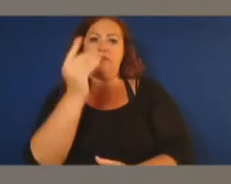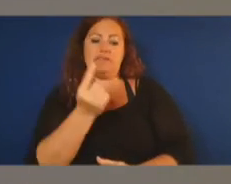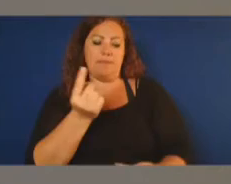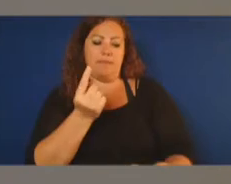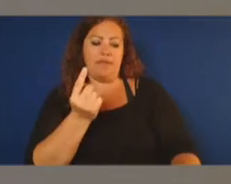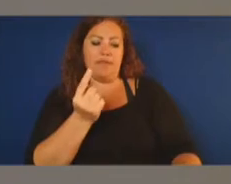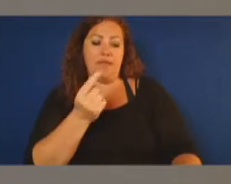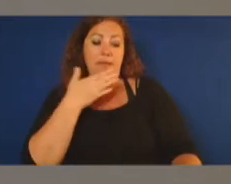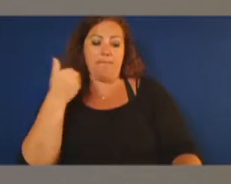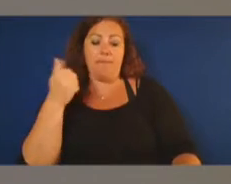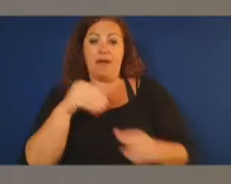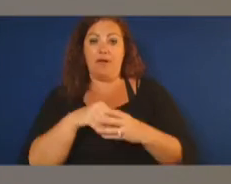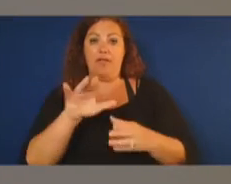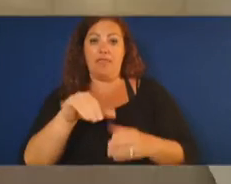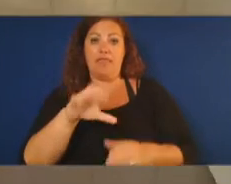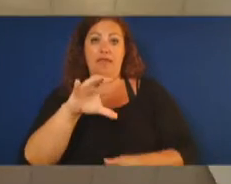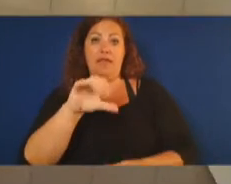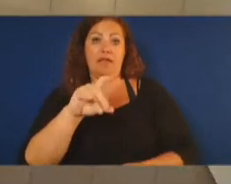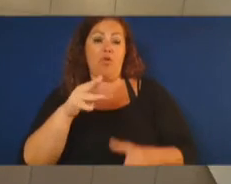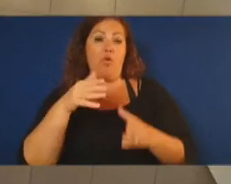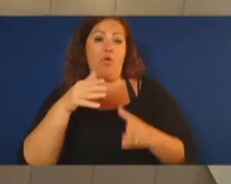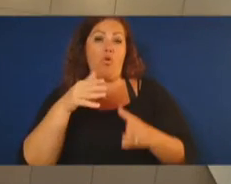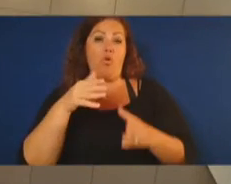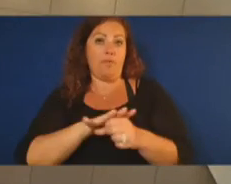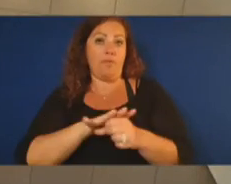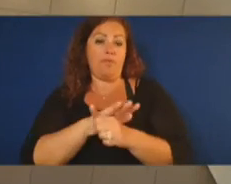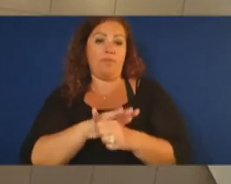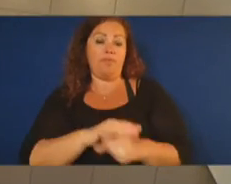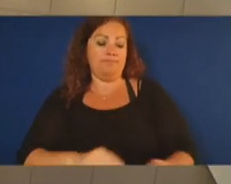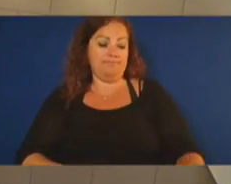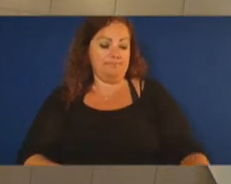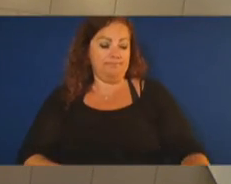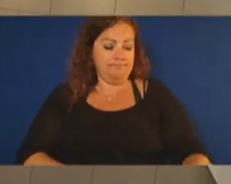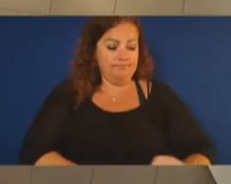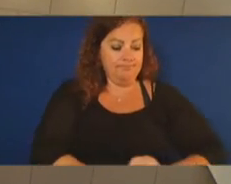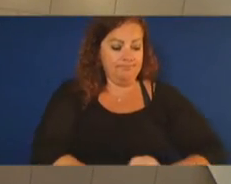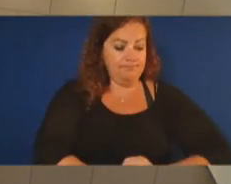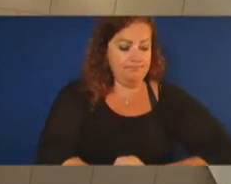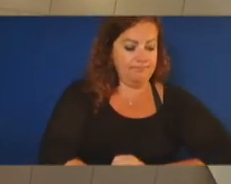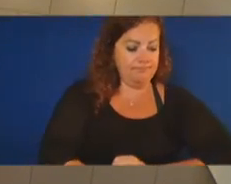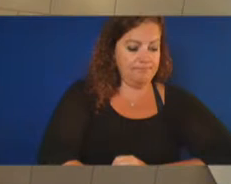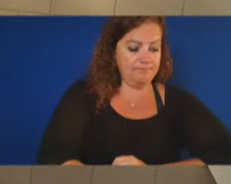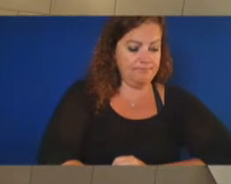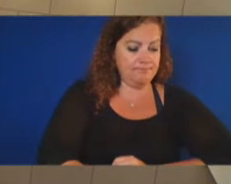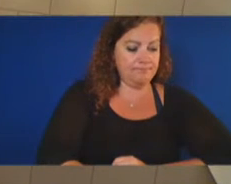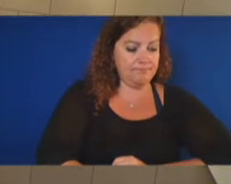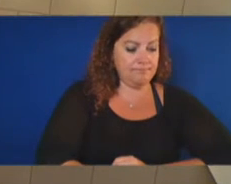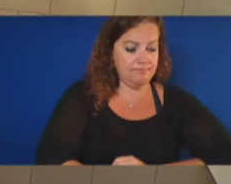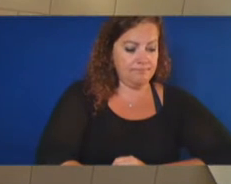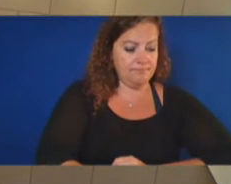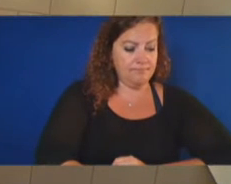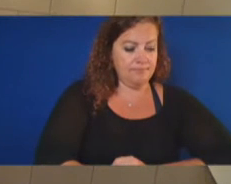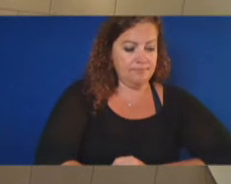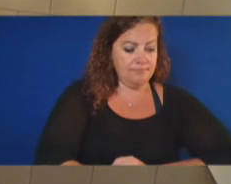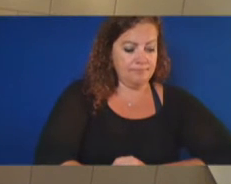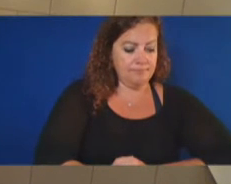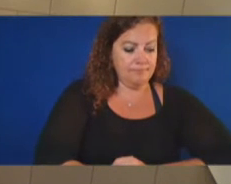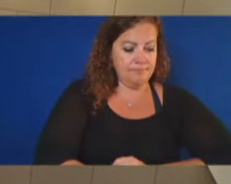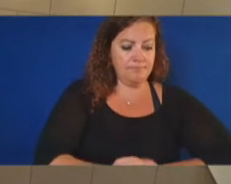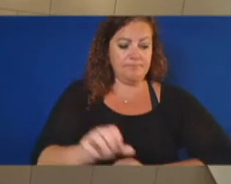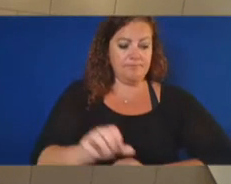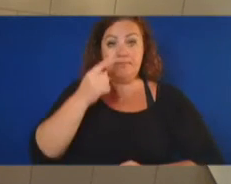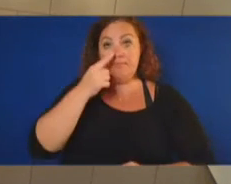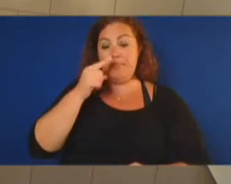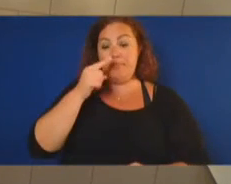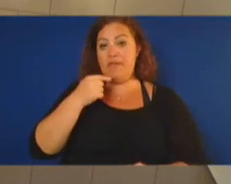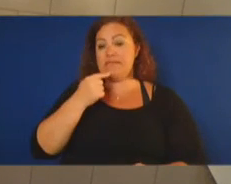better on that Corridor thank you may pend may I say thank you to a wonderful